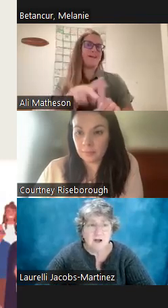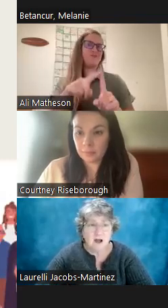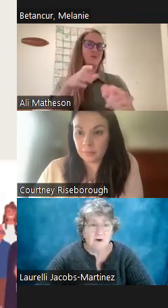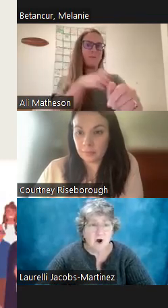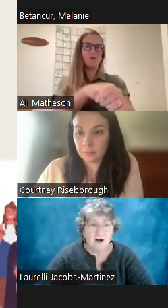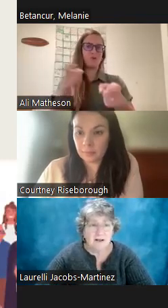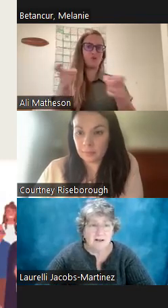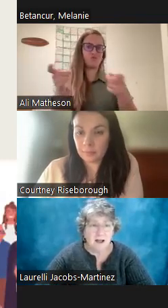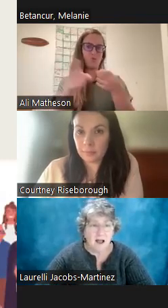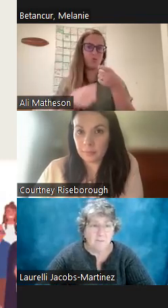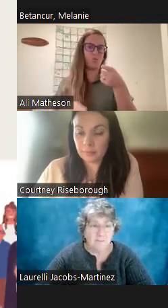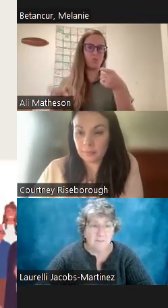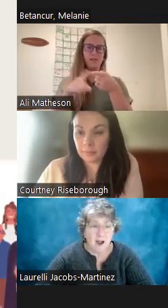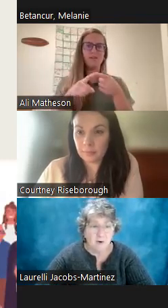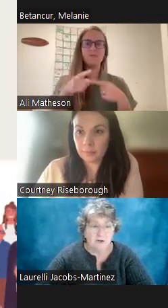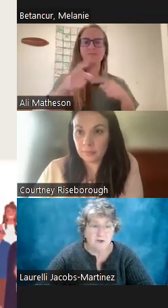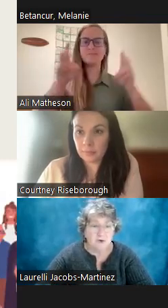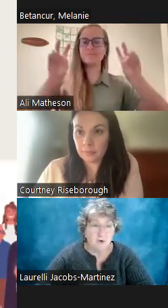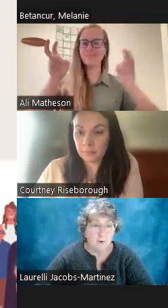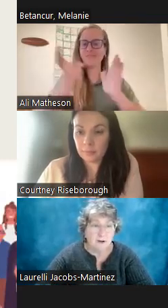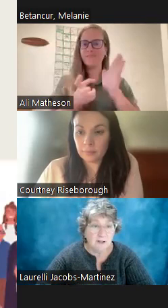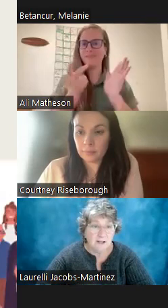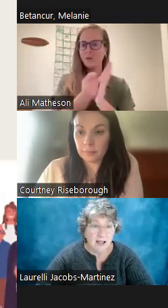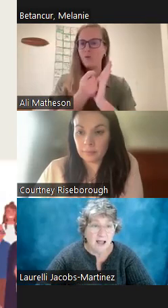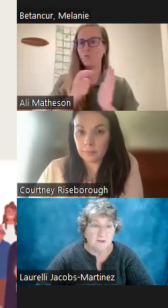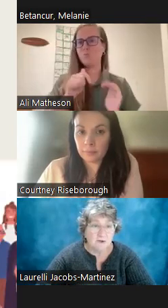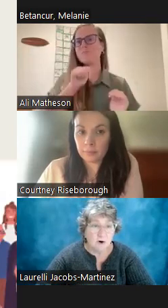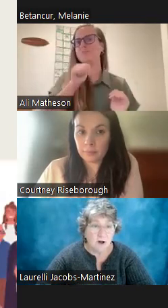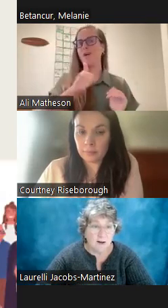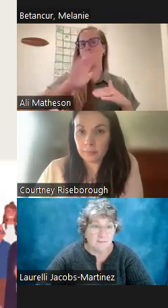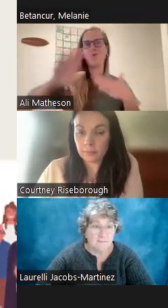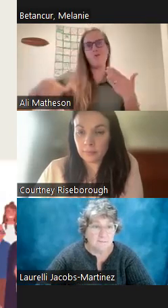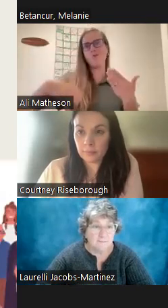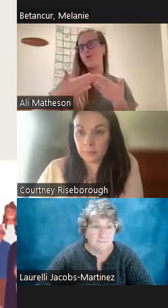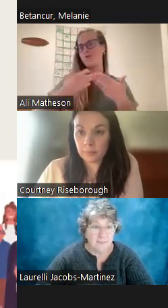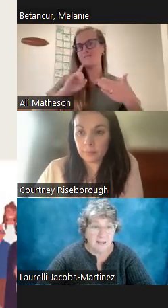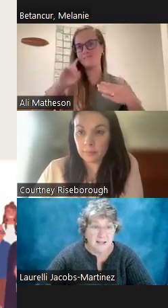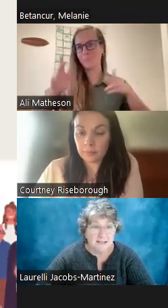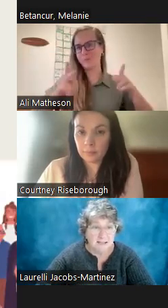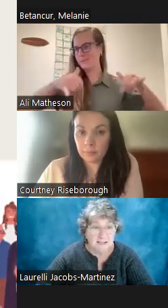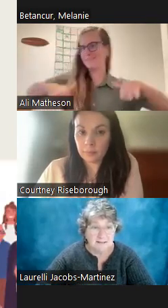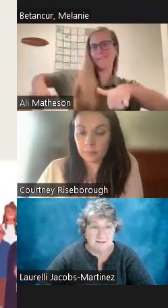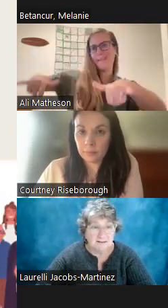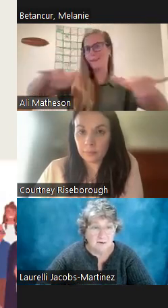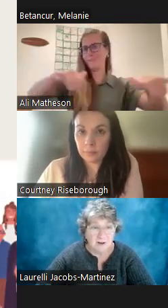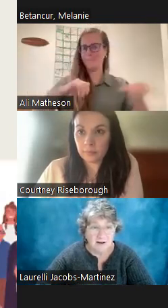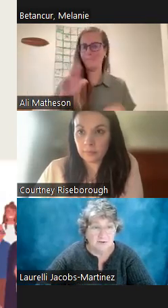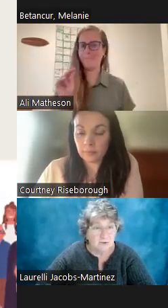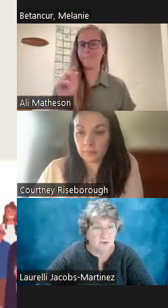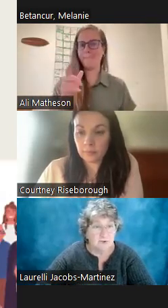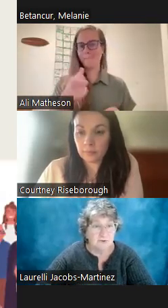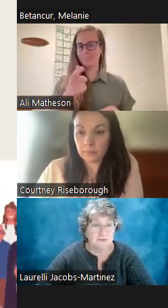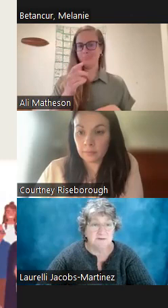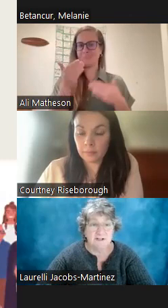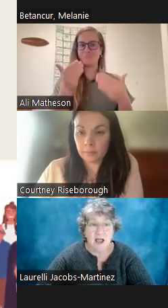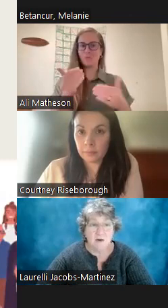information regarding the power and control wheel. And it doesn't, and also